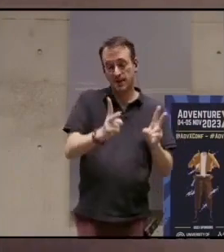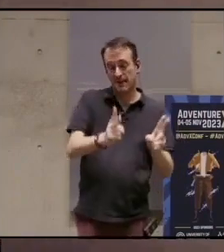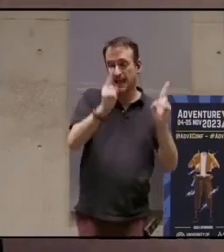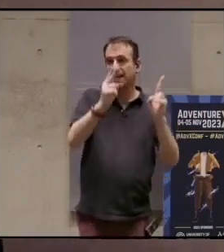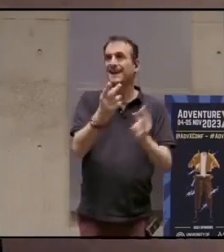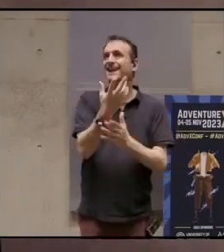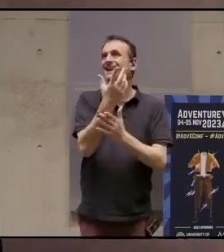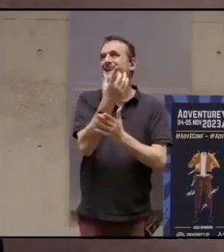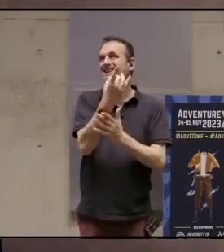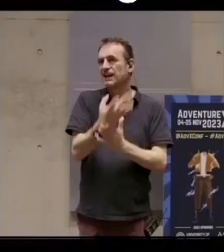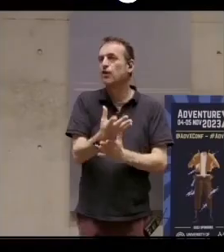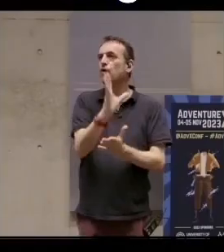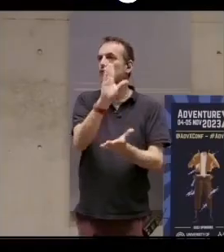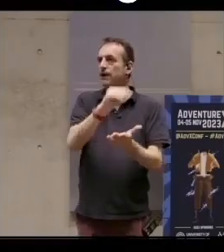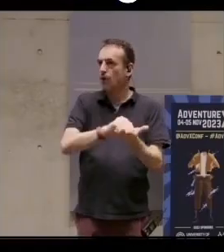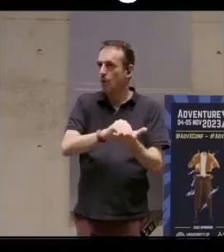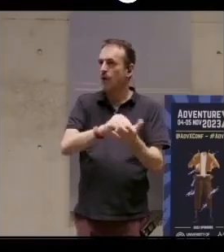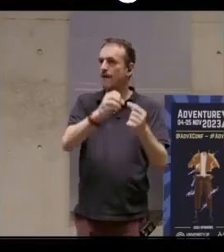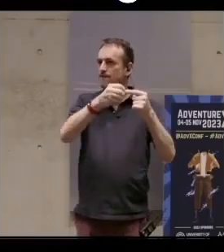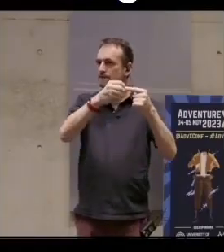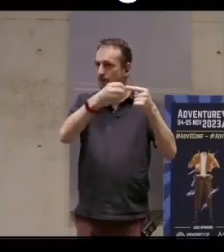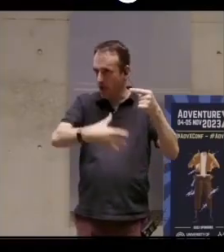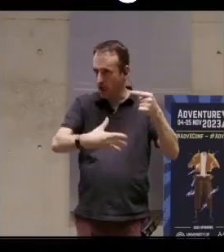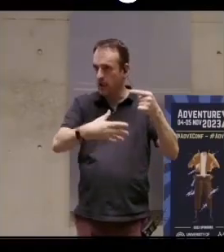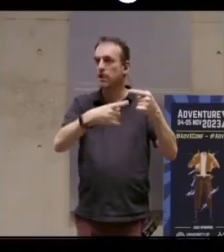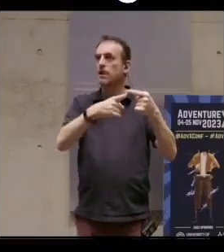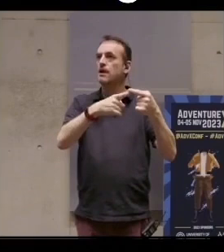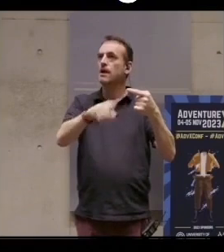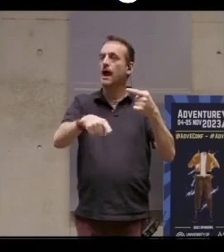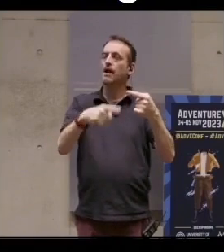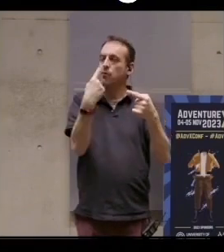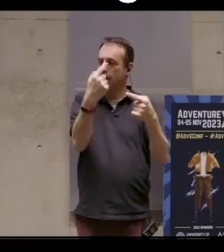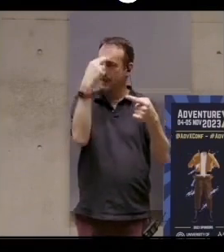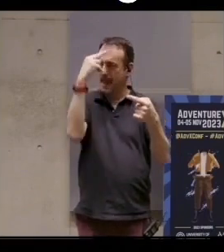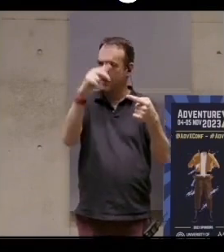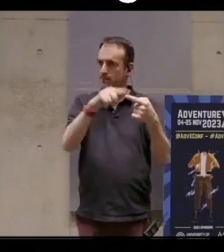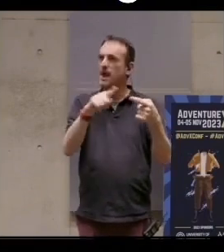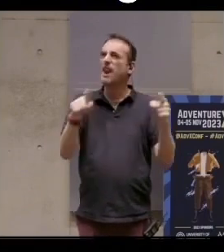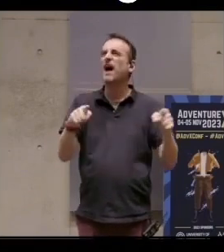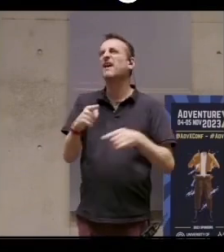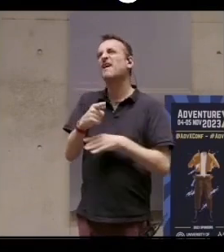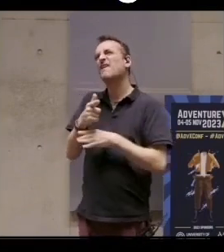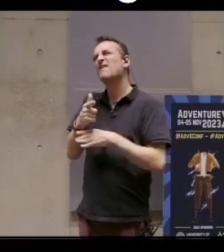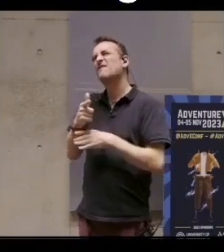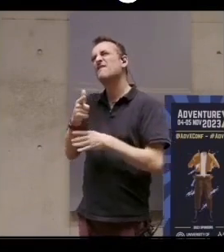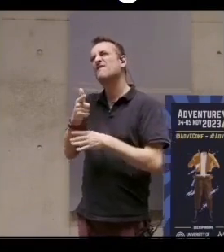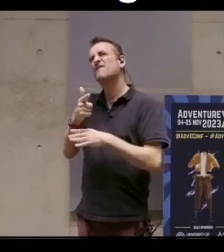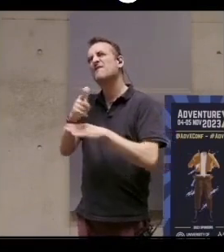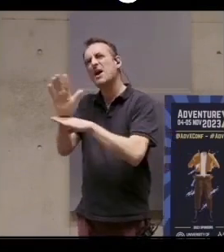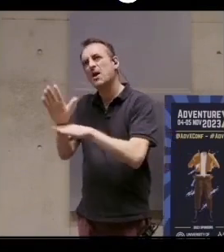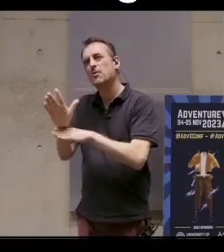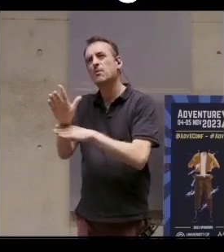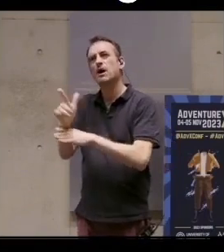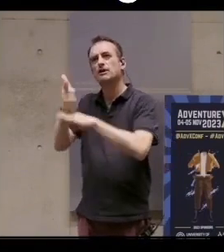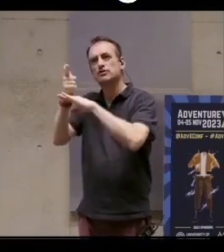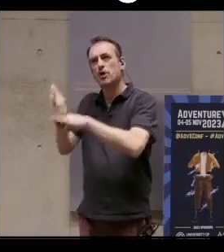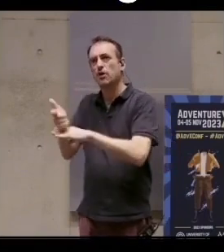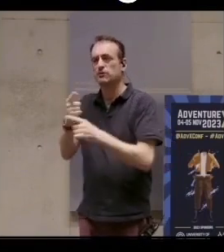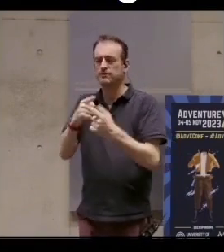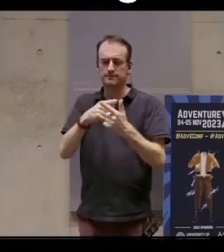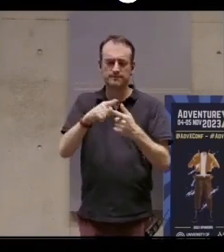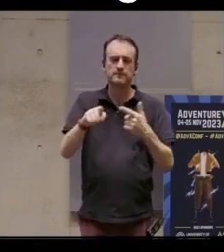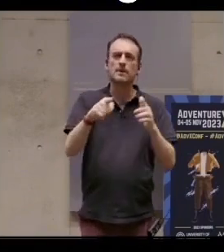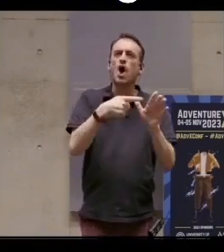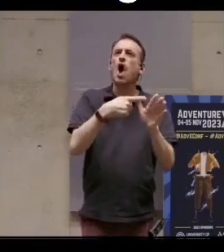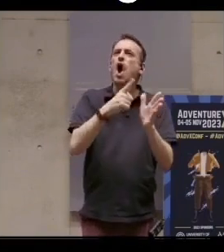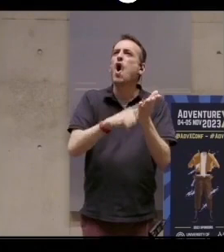recorded file with a single file name. It's like a shot in film. An alt, or you know, getting an alt